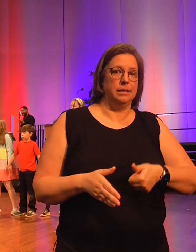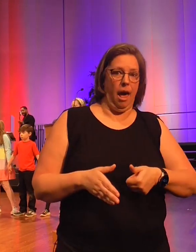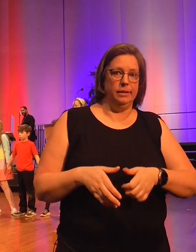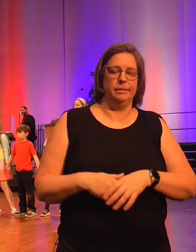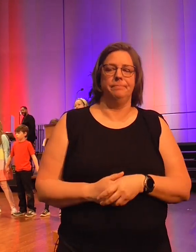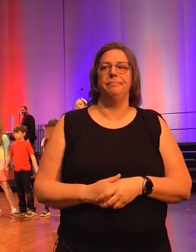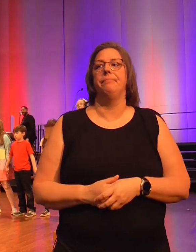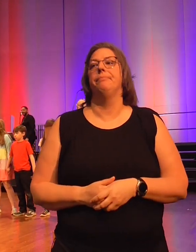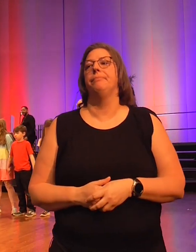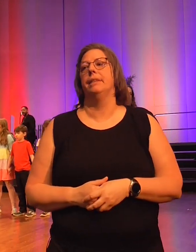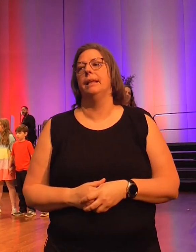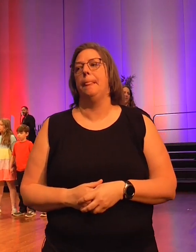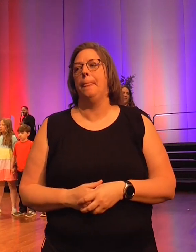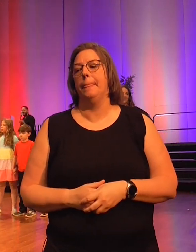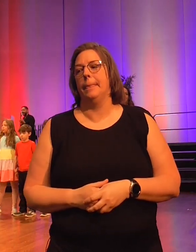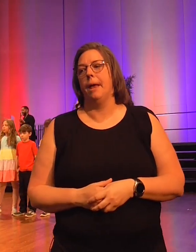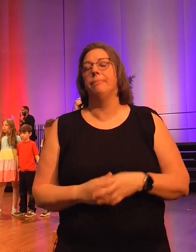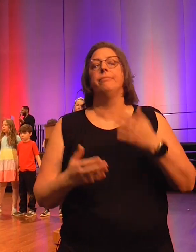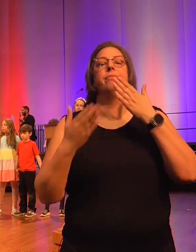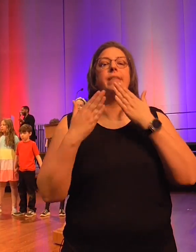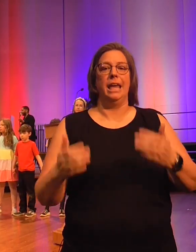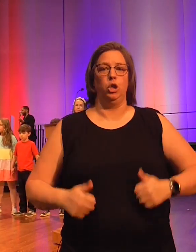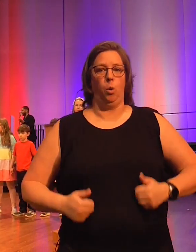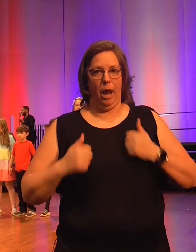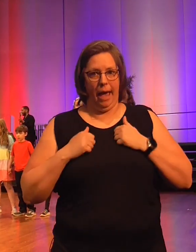not. Thank you, life.